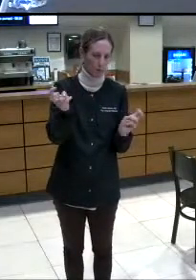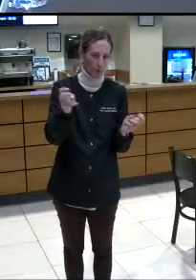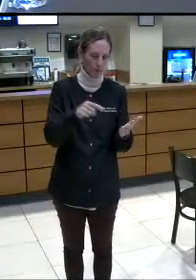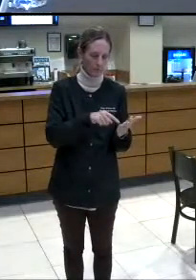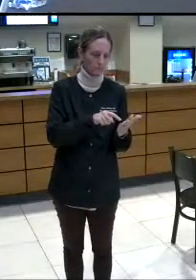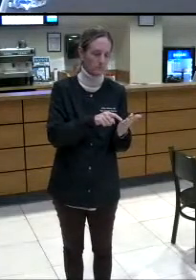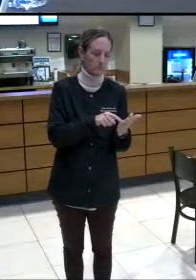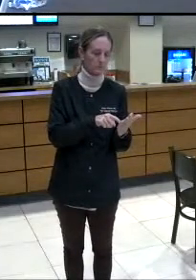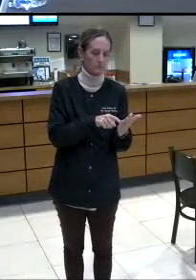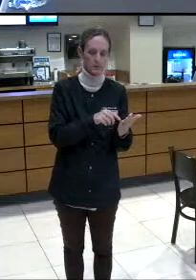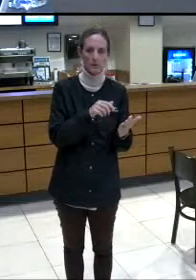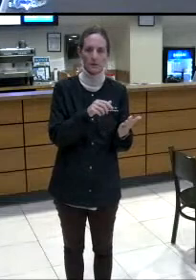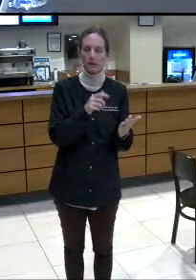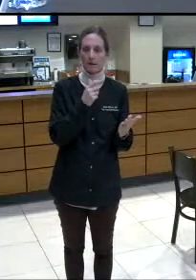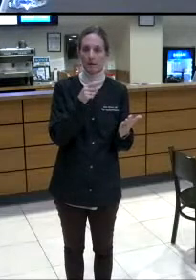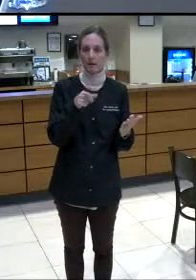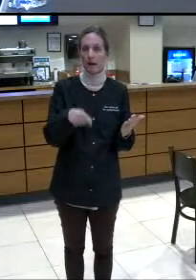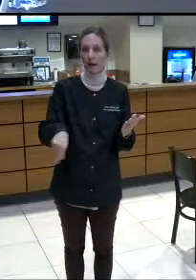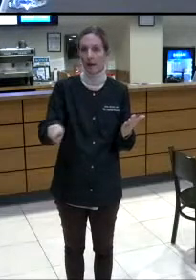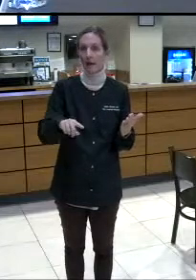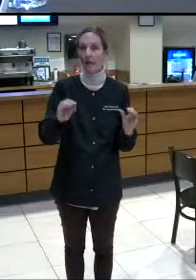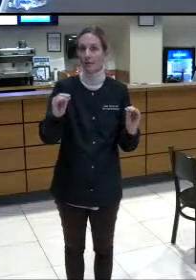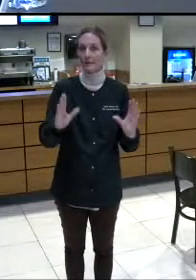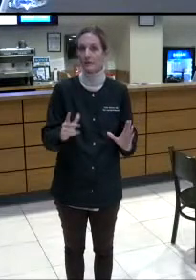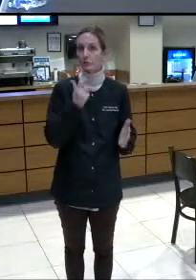a lack of